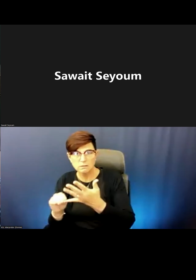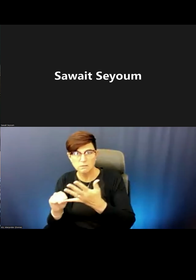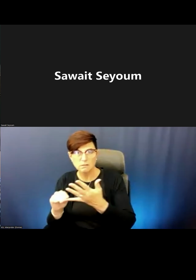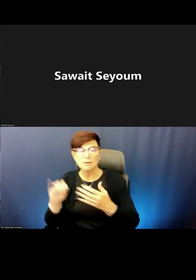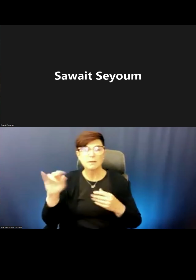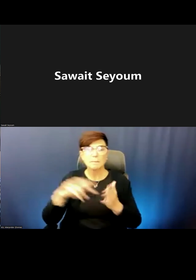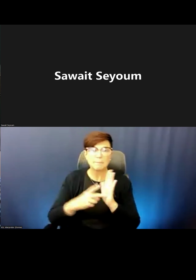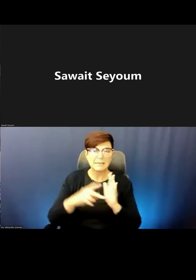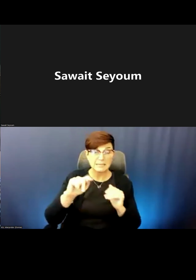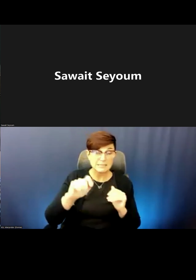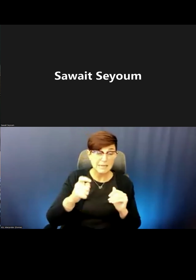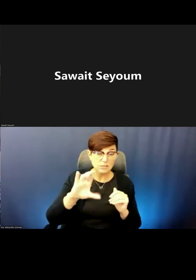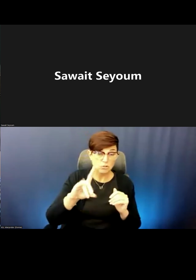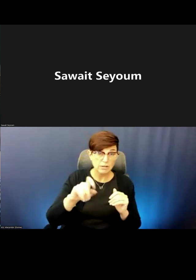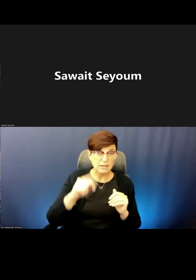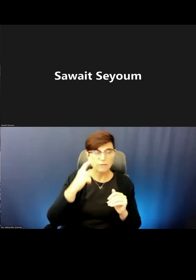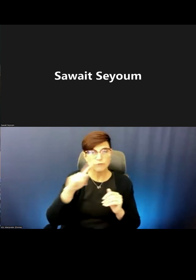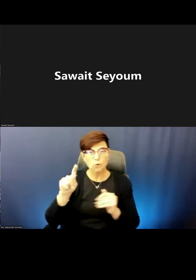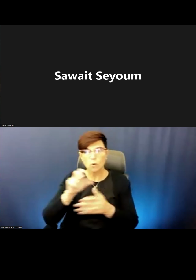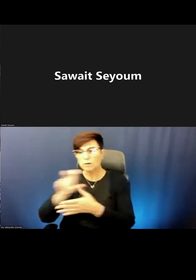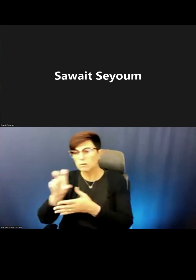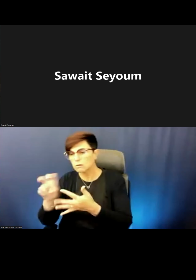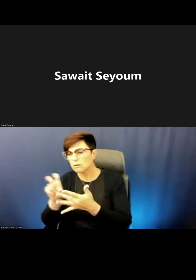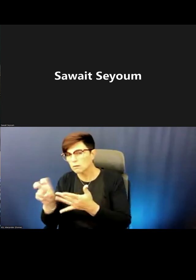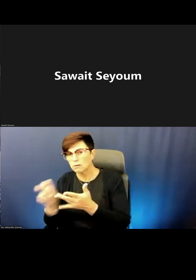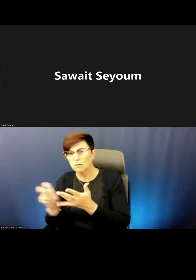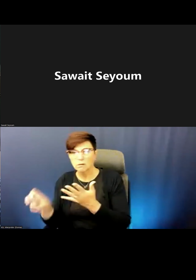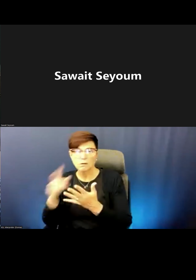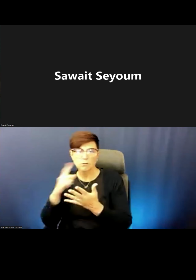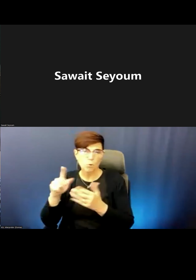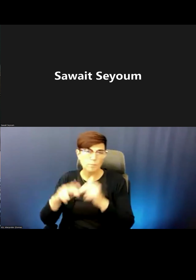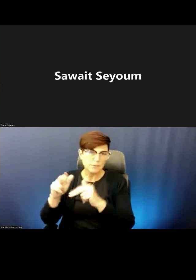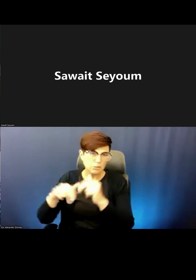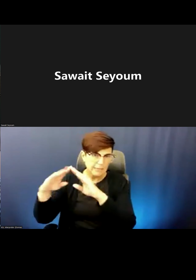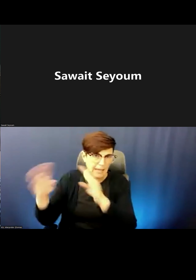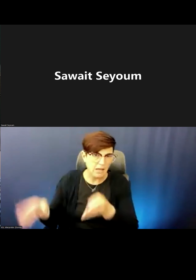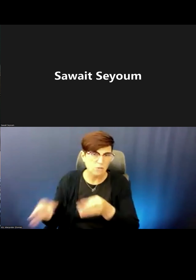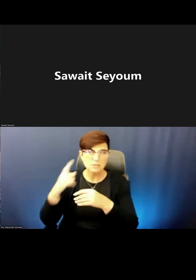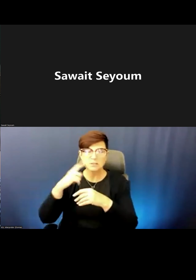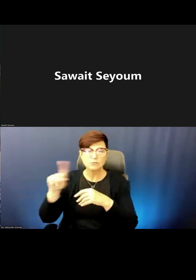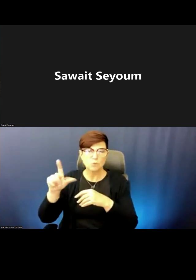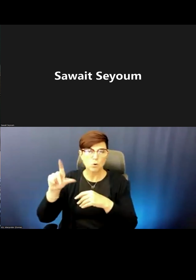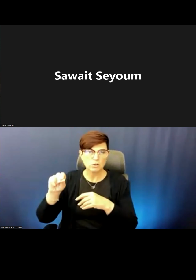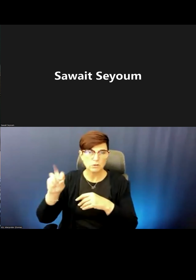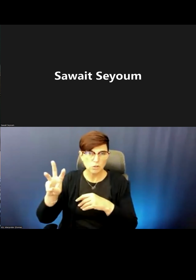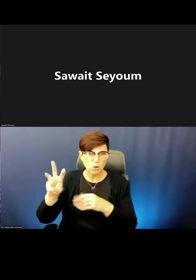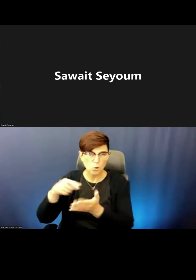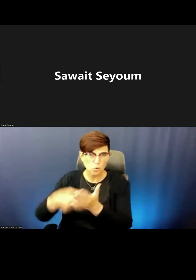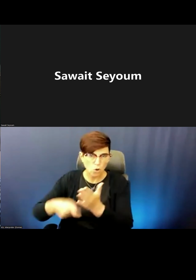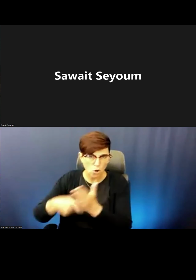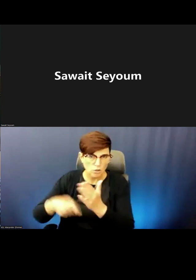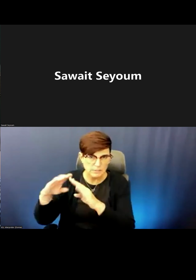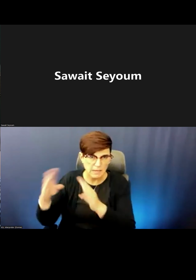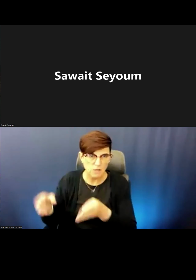build affordable housing or low-income housing. And I asked how much of those tax credit allocations go to senior housing